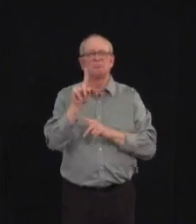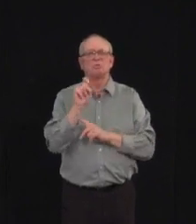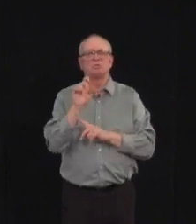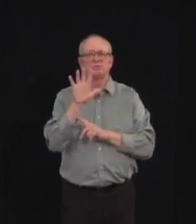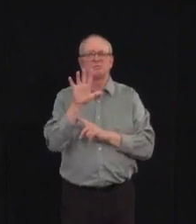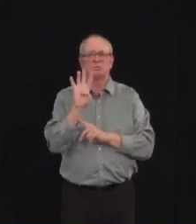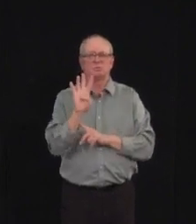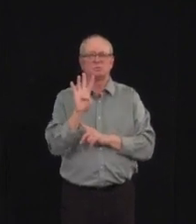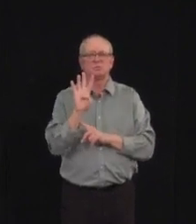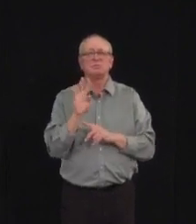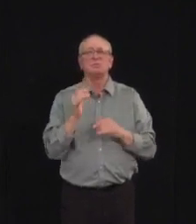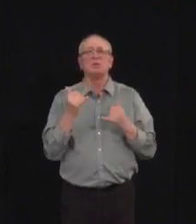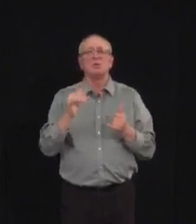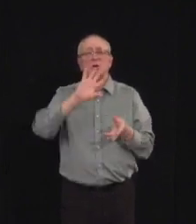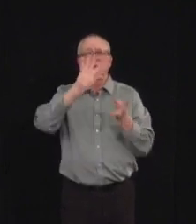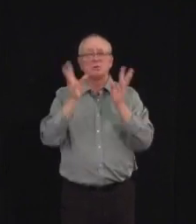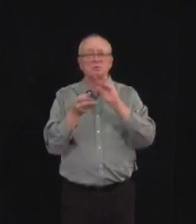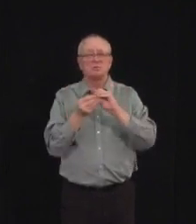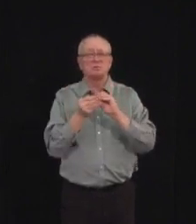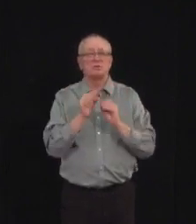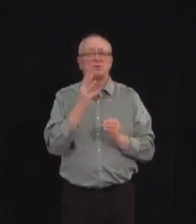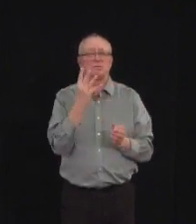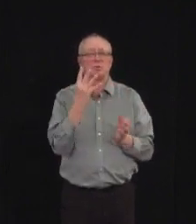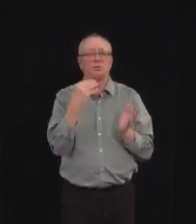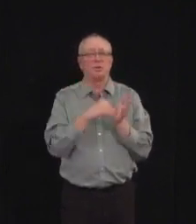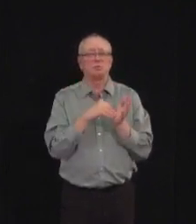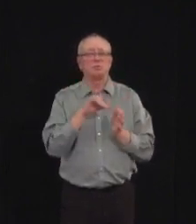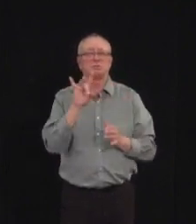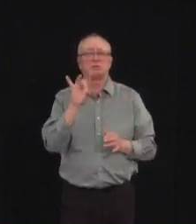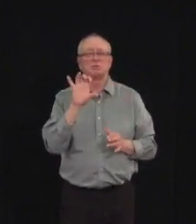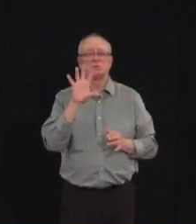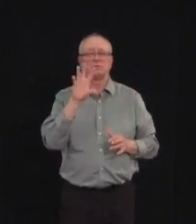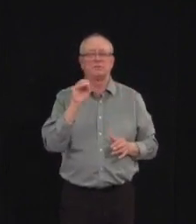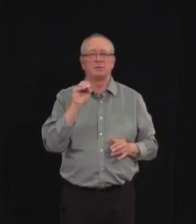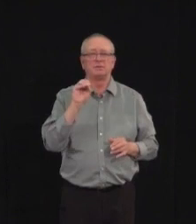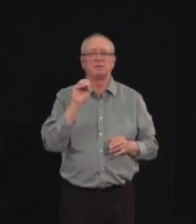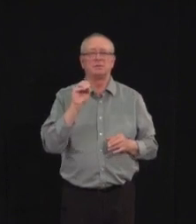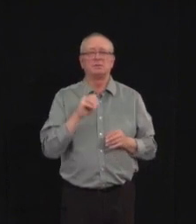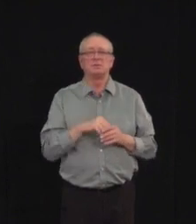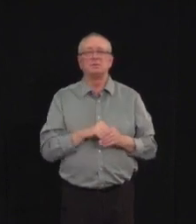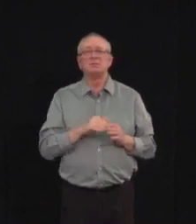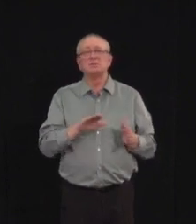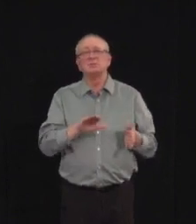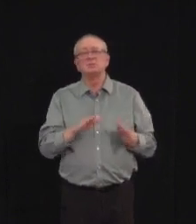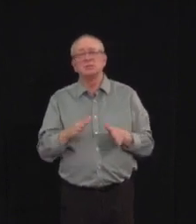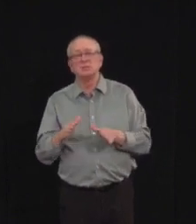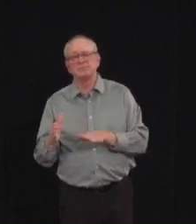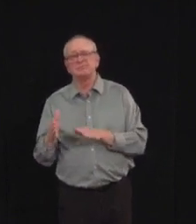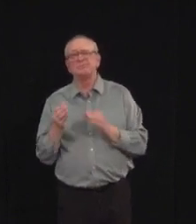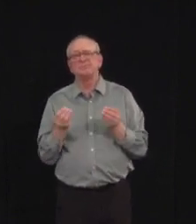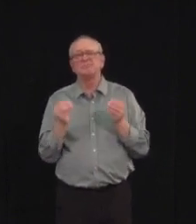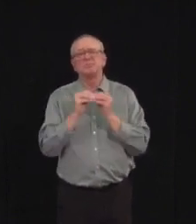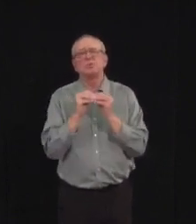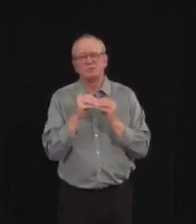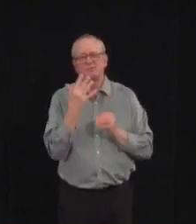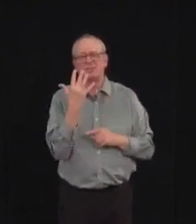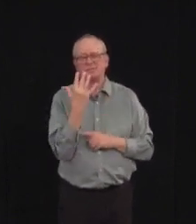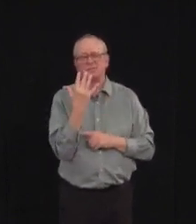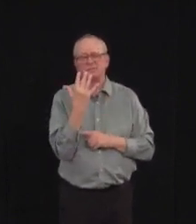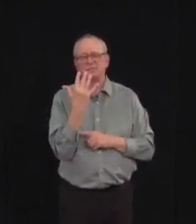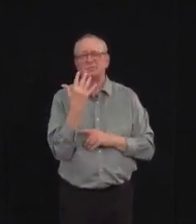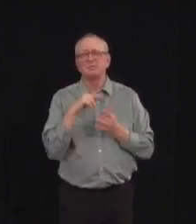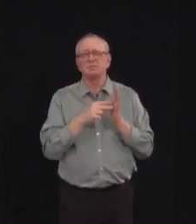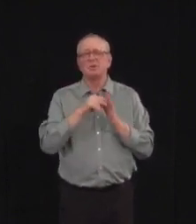of 4,850. There have also been 5 more deaths, bringing the total to 80 fatalities as a